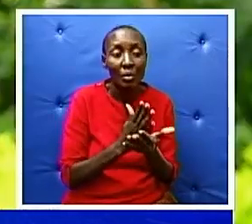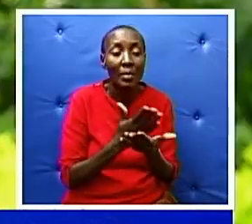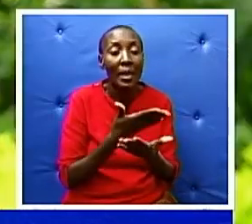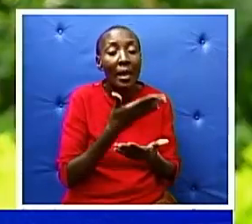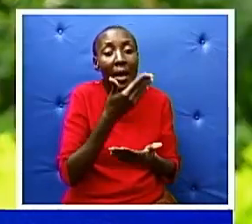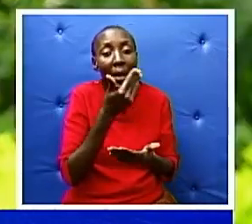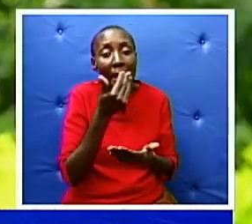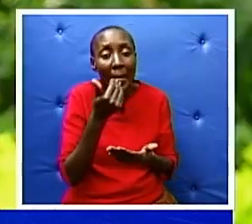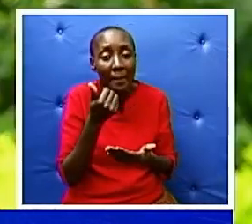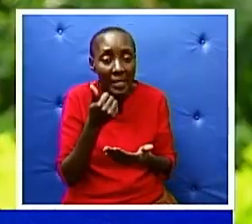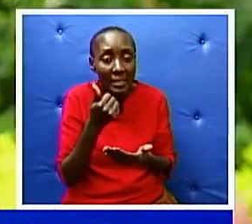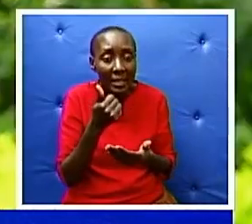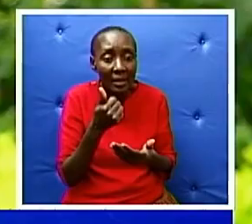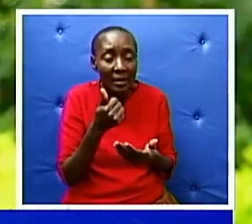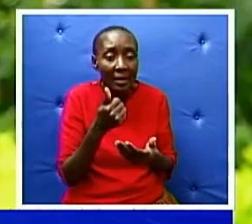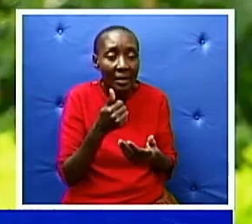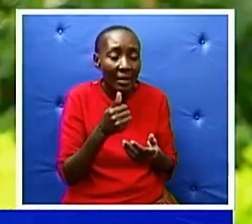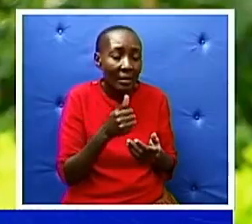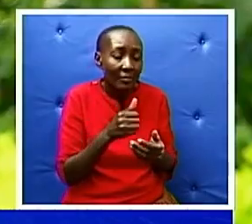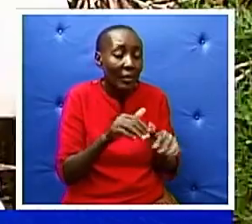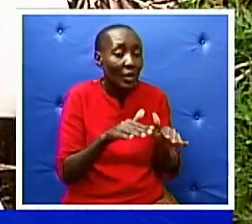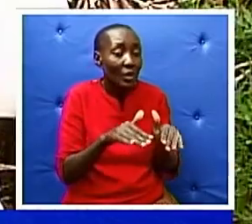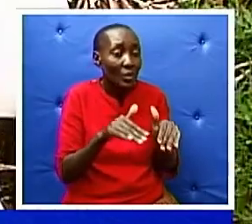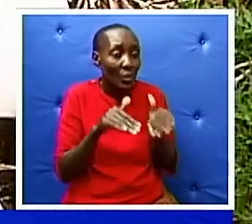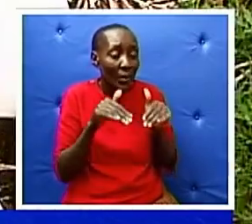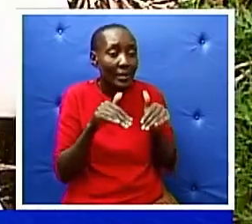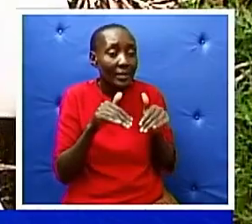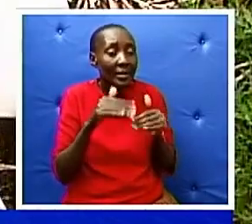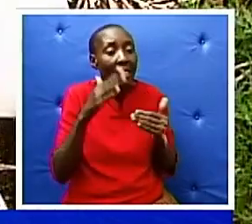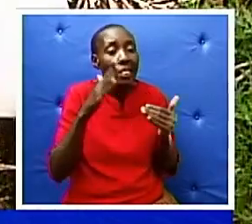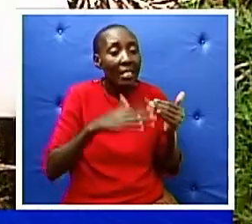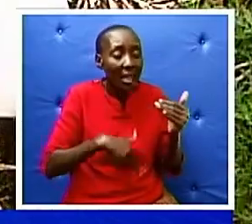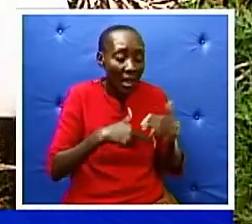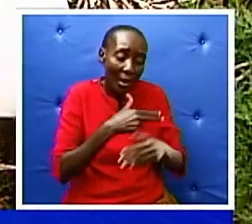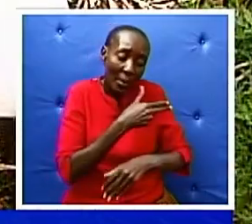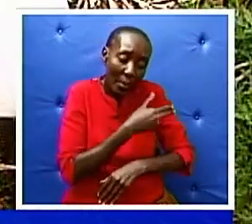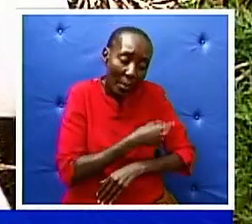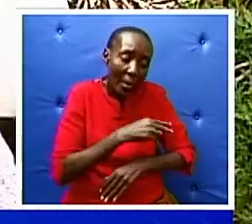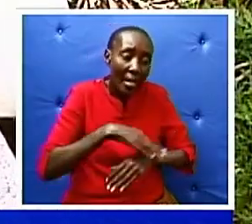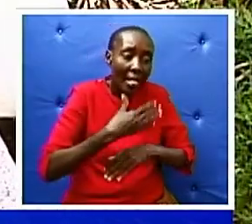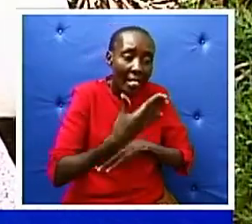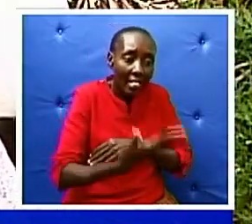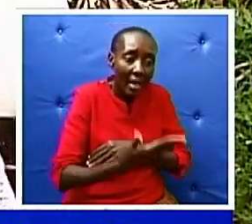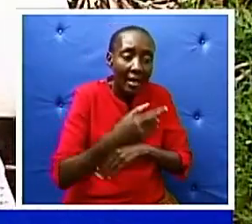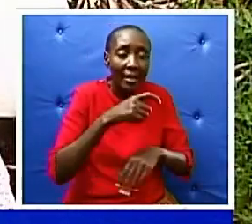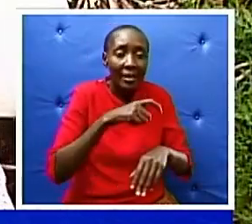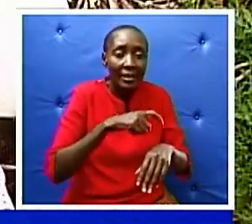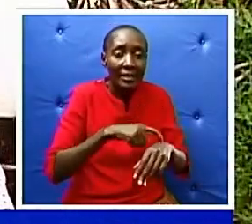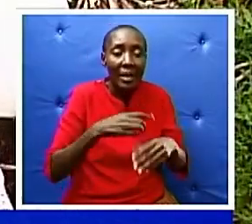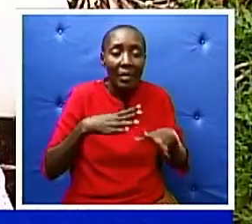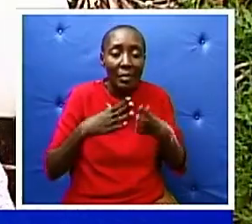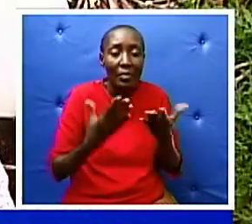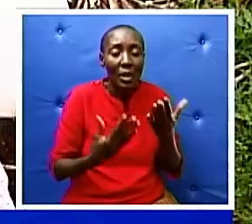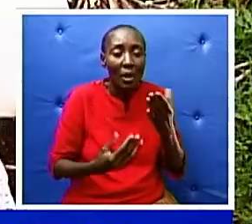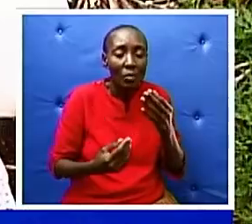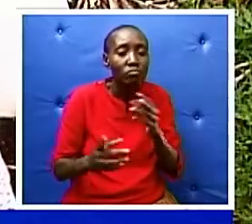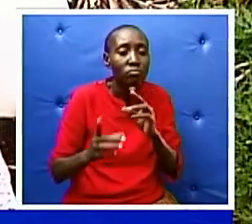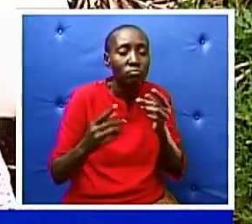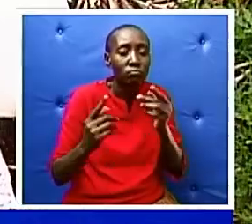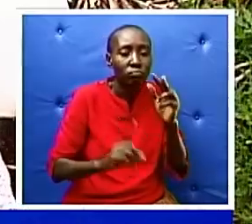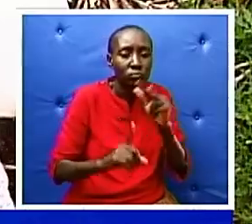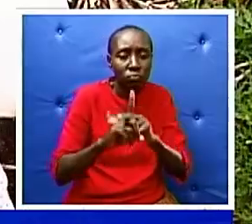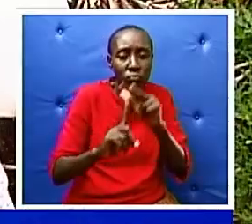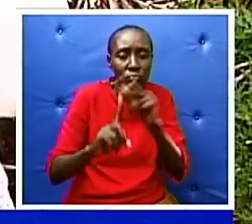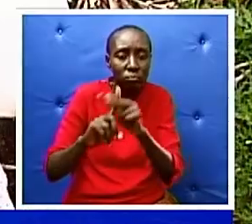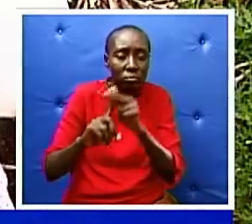taken than taking it, and then when the time those that don't show up begin to show up, then they're saying we